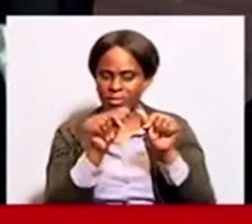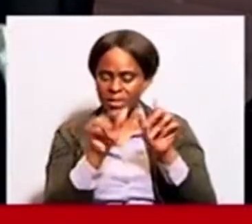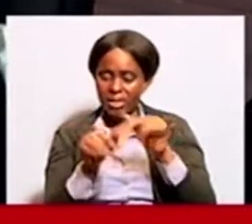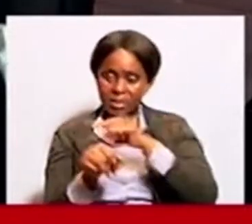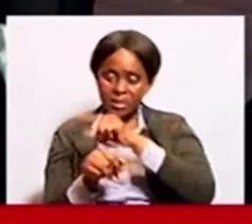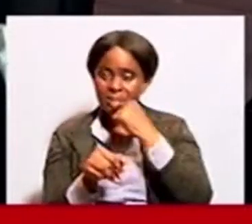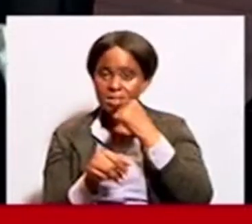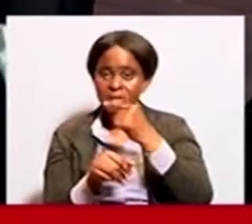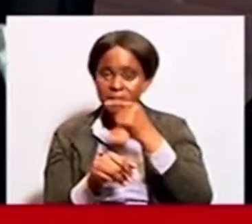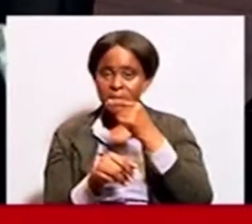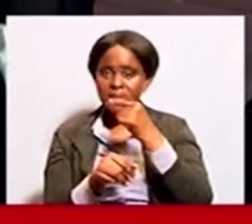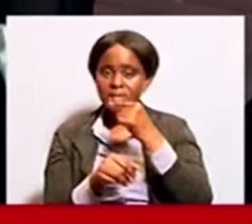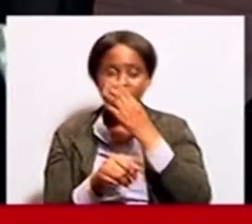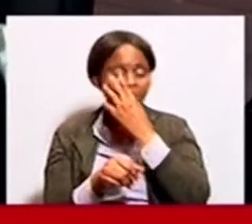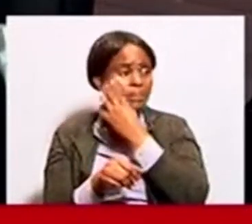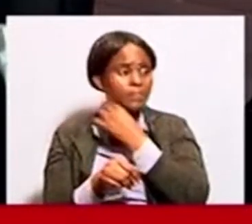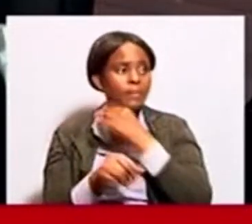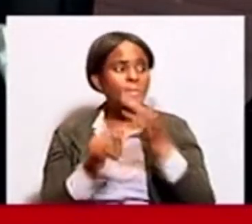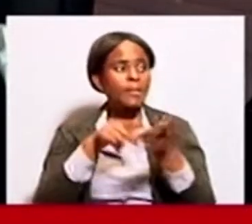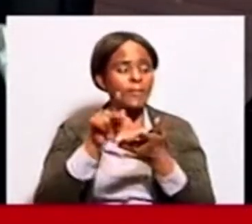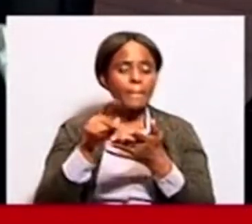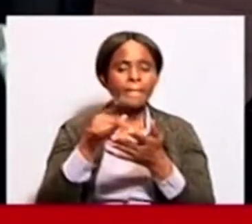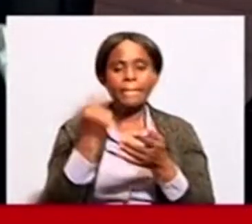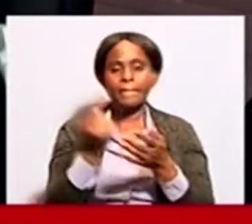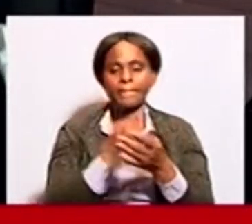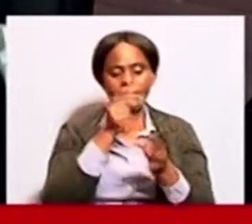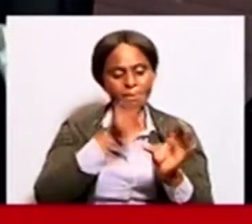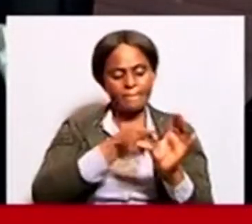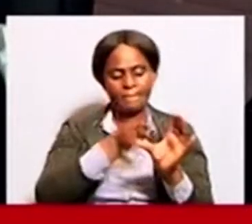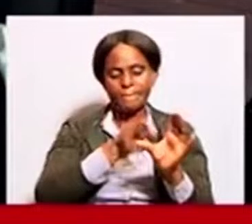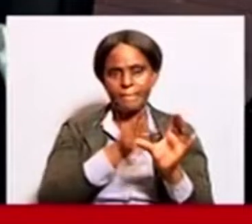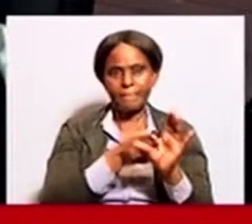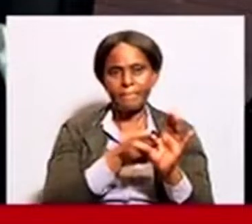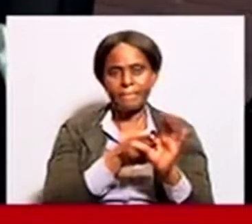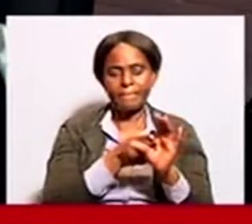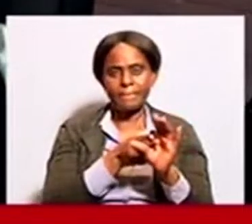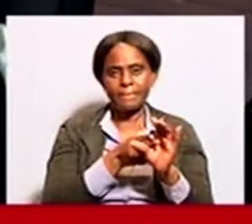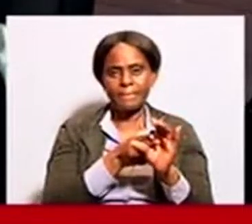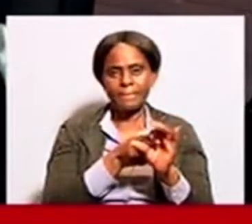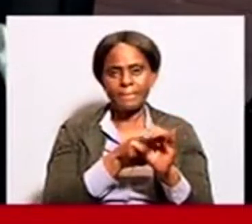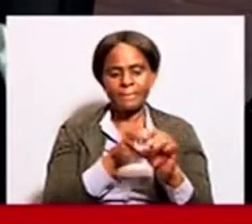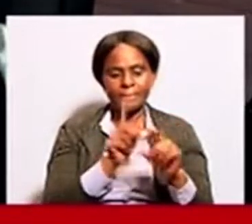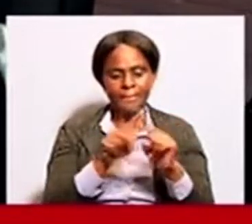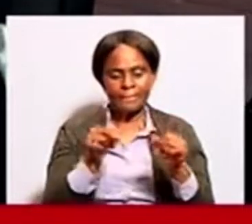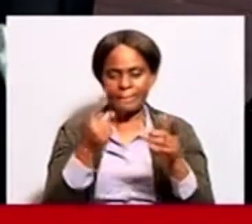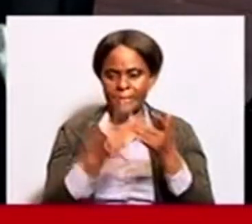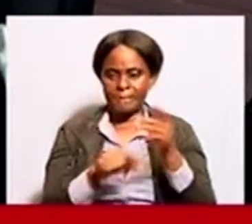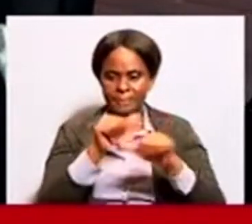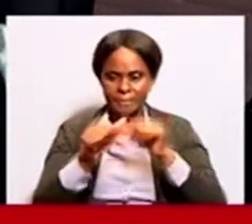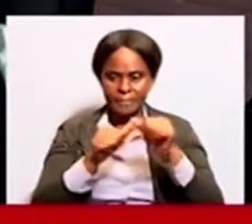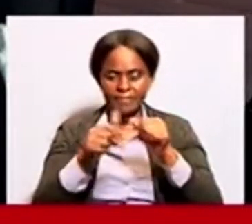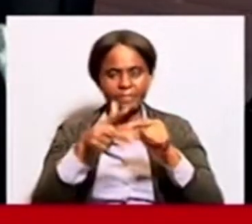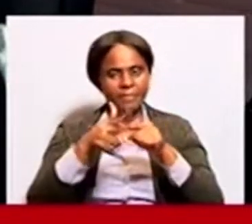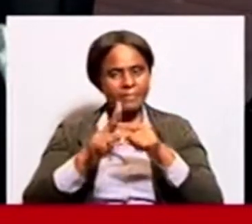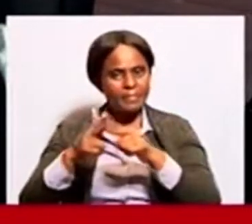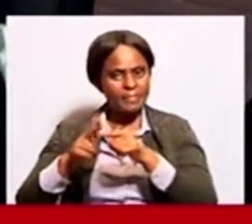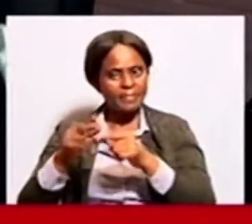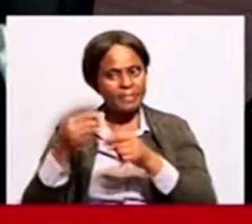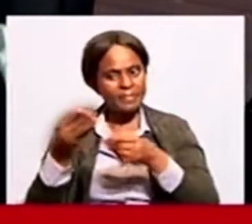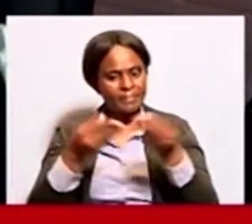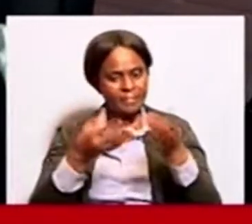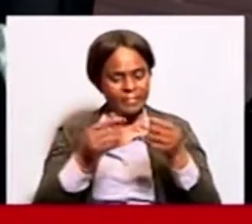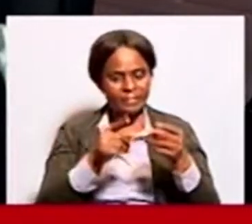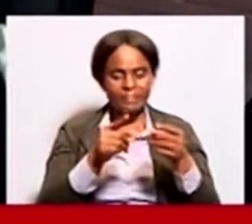saying they paid only fuel. But what about the spare parts repairing the grader?